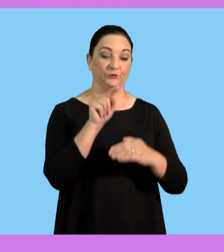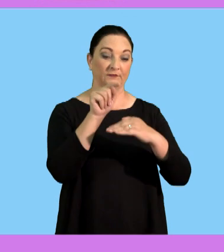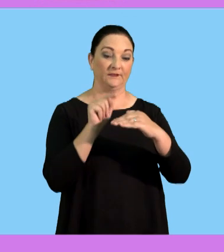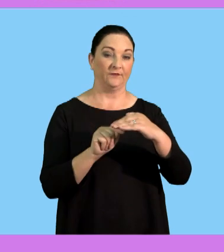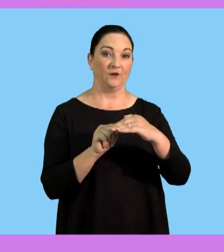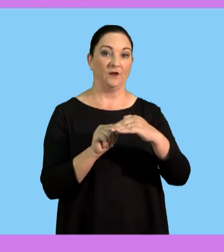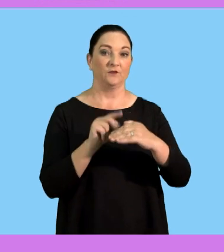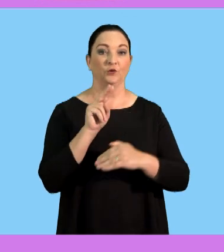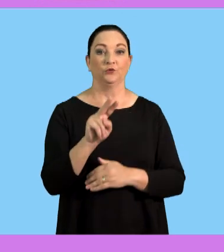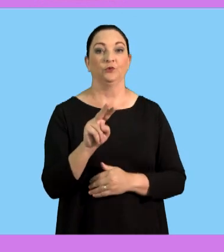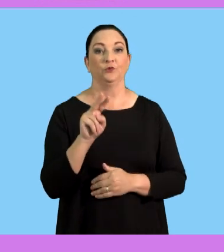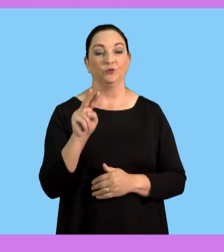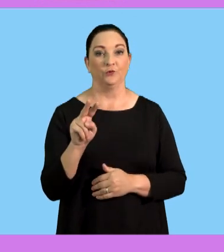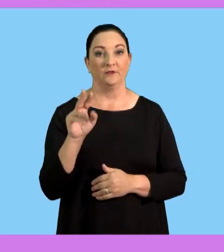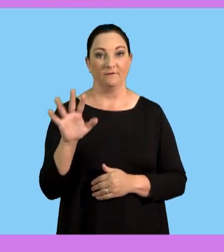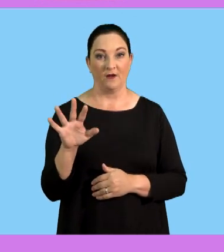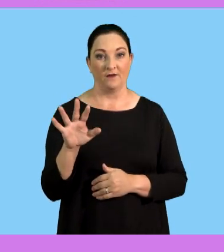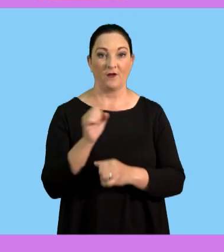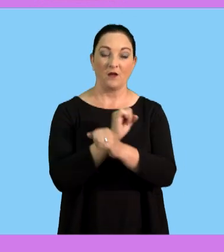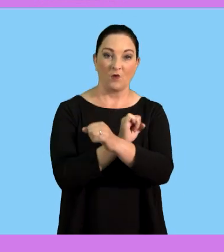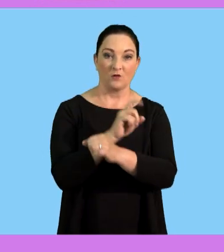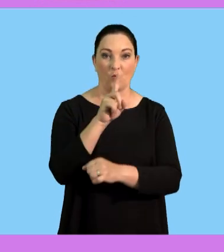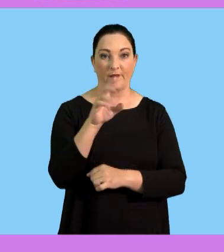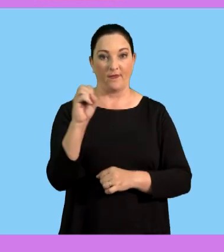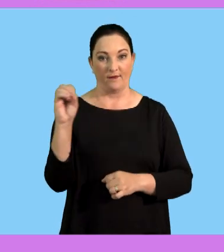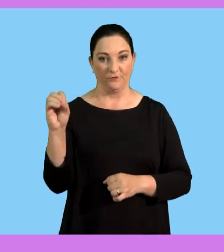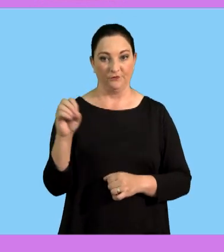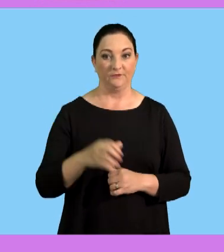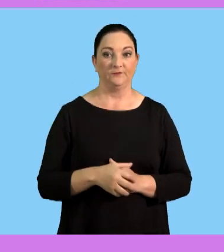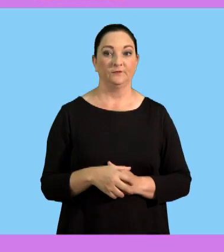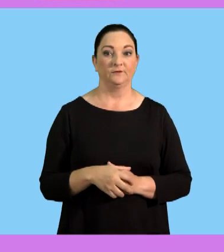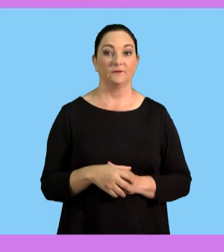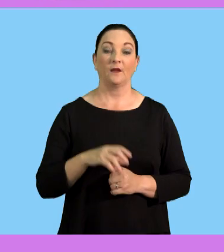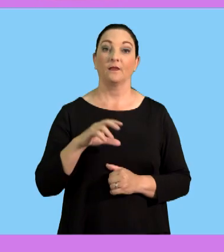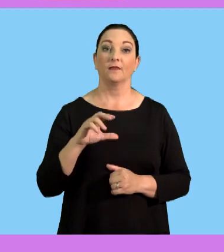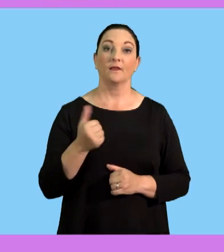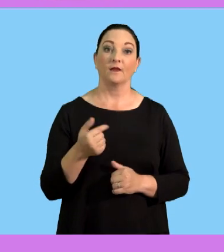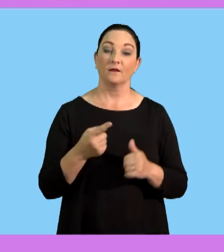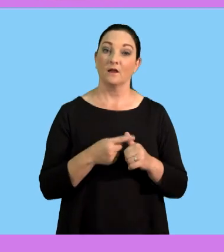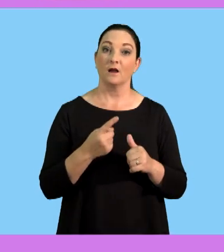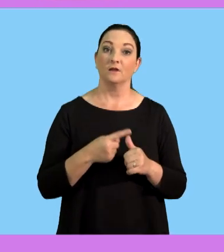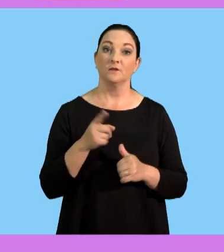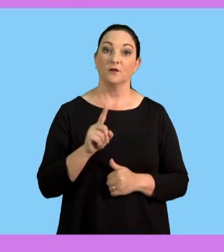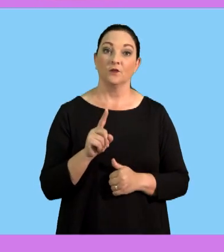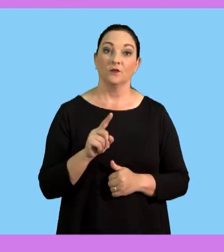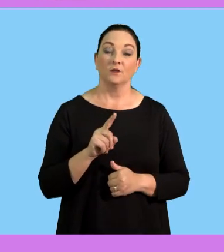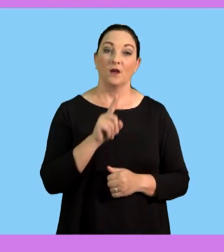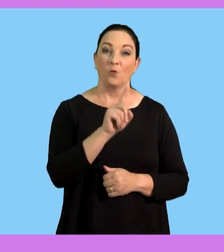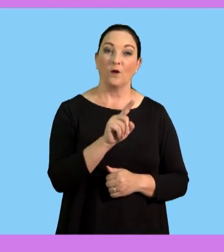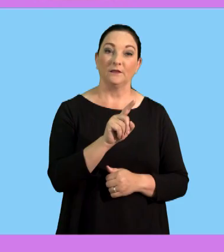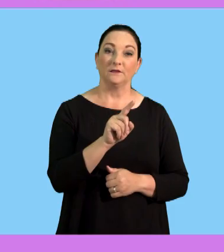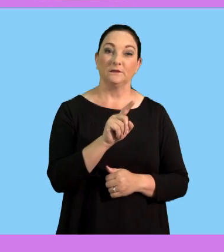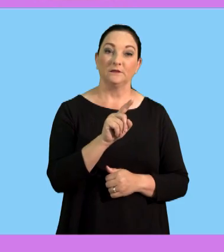say 42 divided by 225 multiplied by 100. That will give